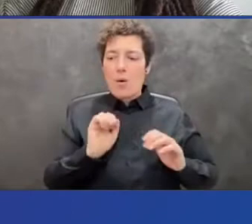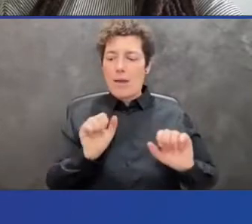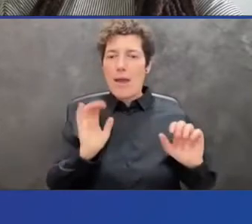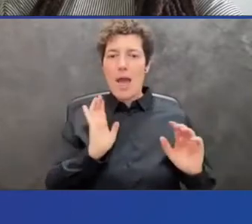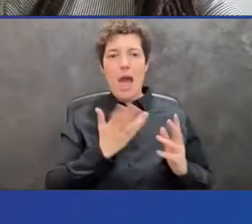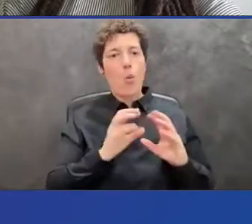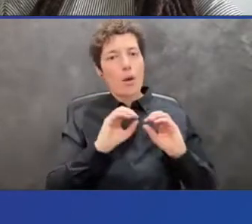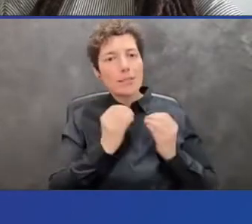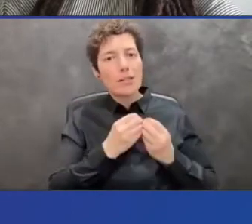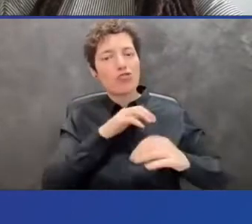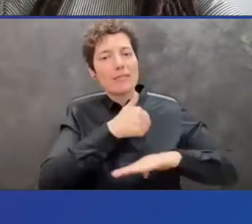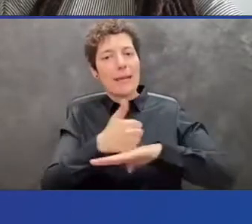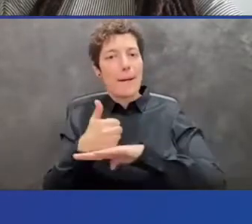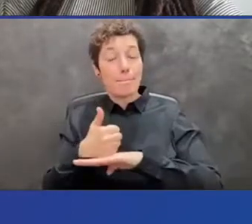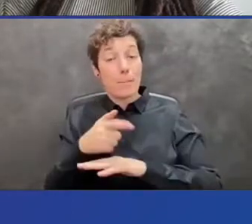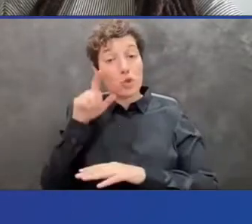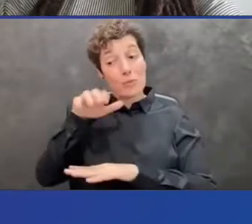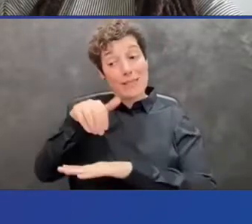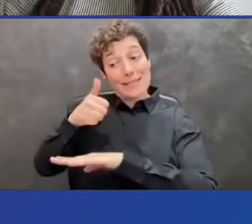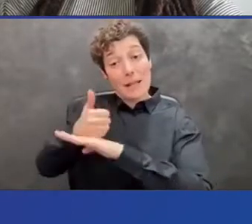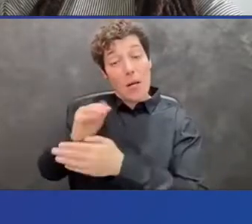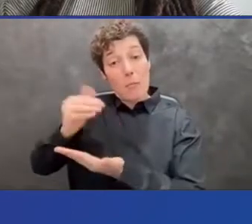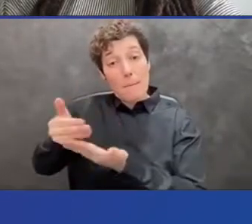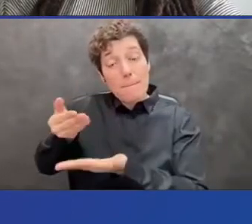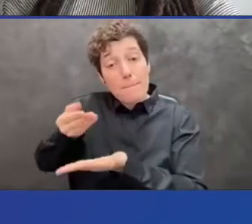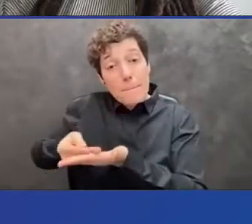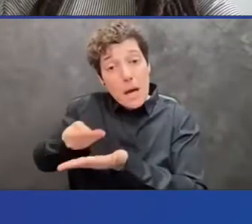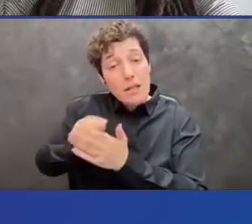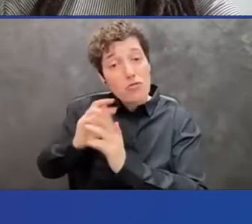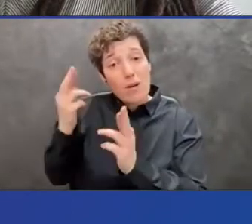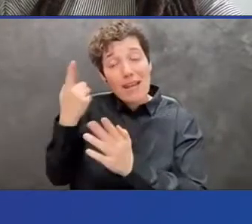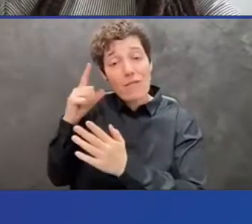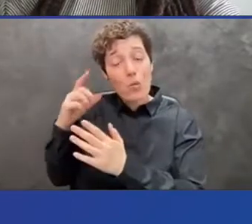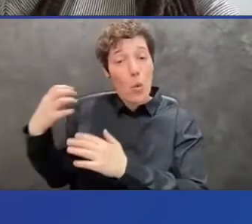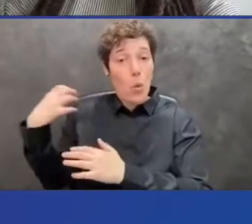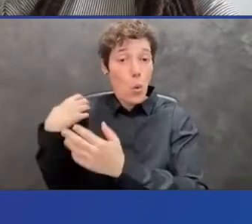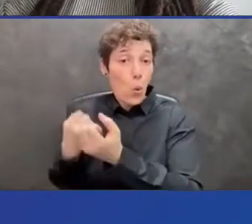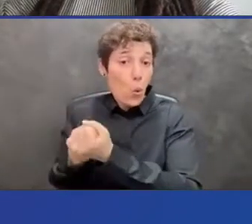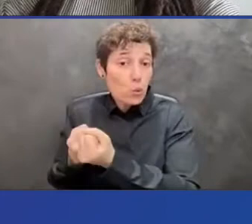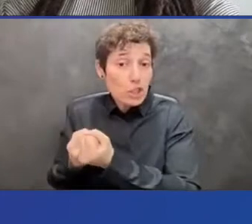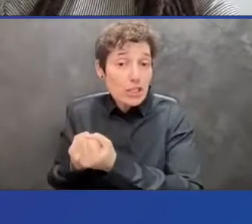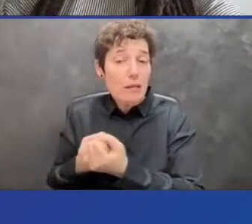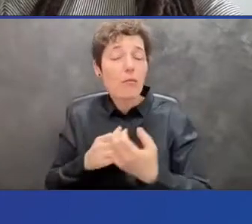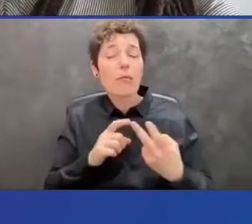make sure we set aside a pot of money for coaching? You know, do we,